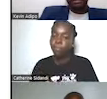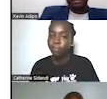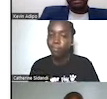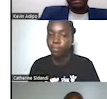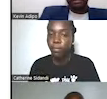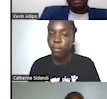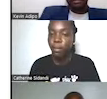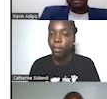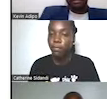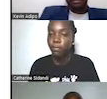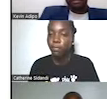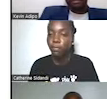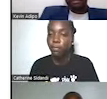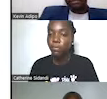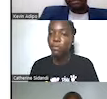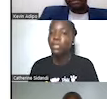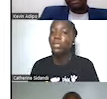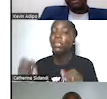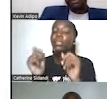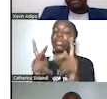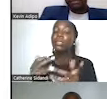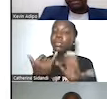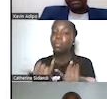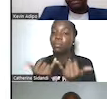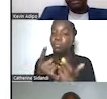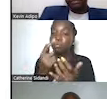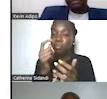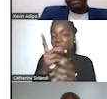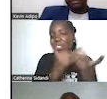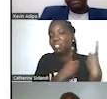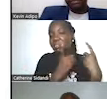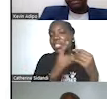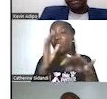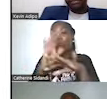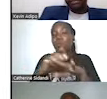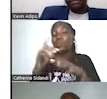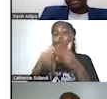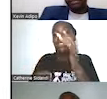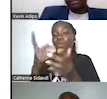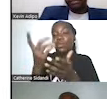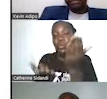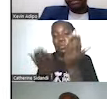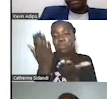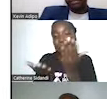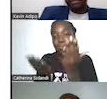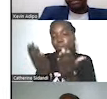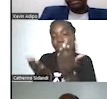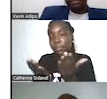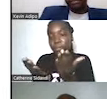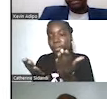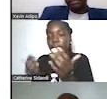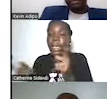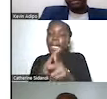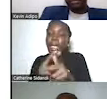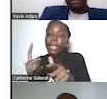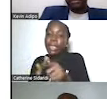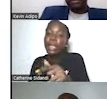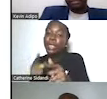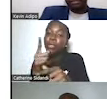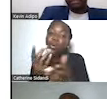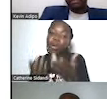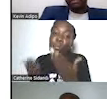Now, this will depend with what you want to compare. Do you want to compare with your industry level, the industry standard? You want to compare with the